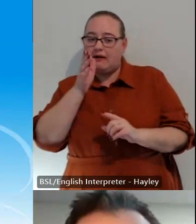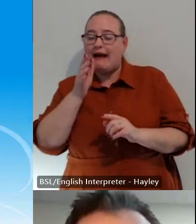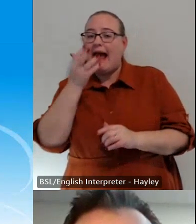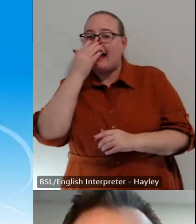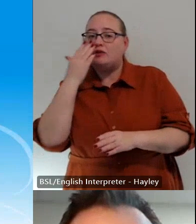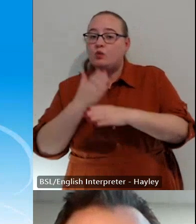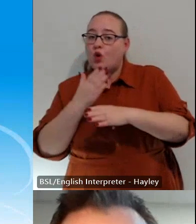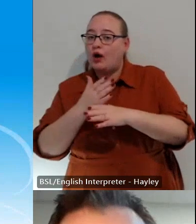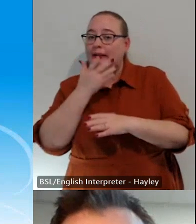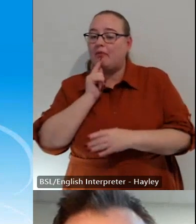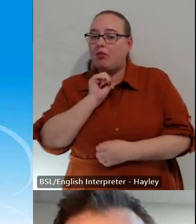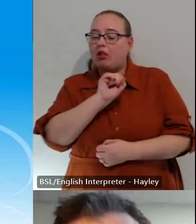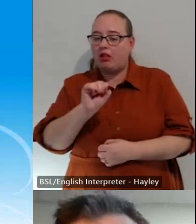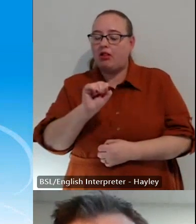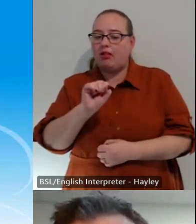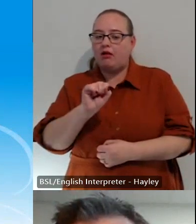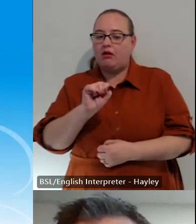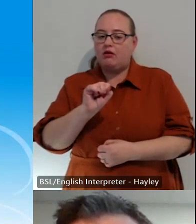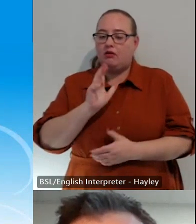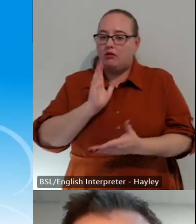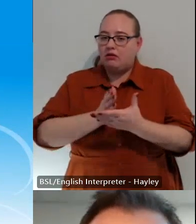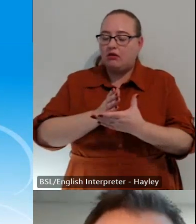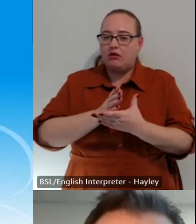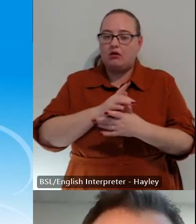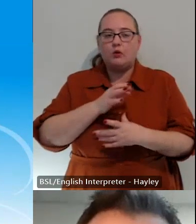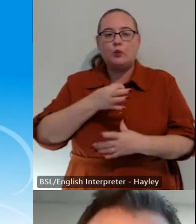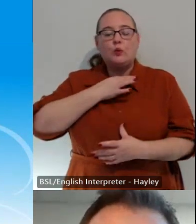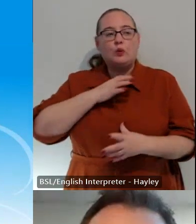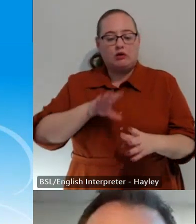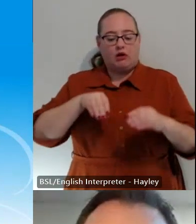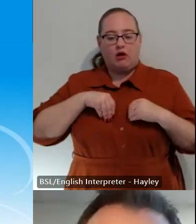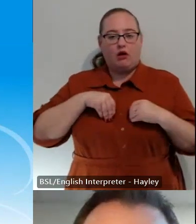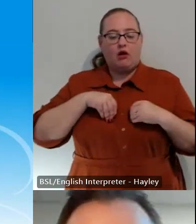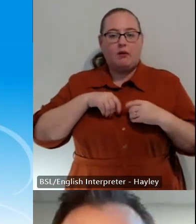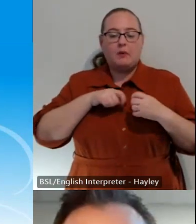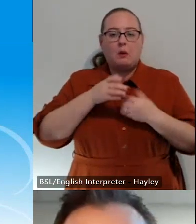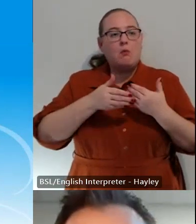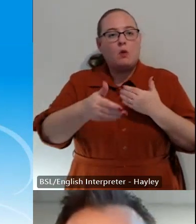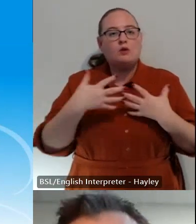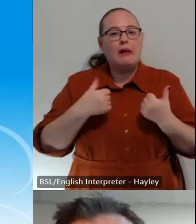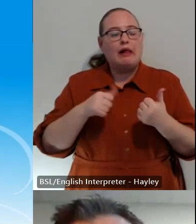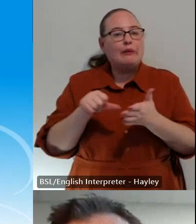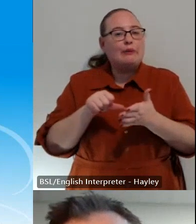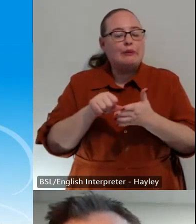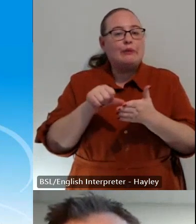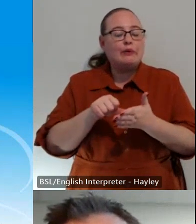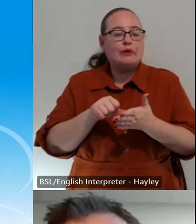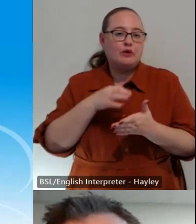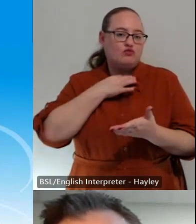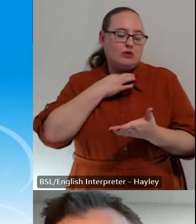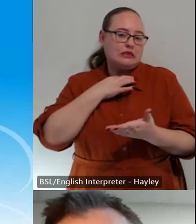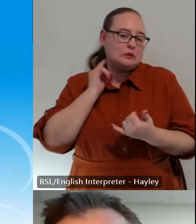talking about here really does put people at risk of running into these long-term health problems. And again, it's not something that's being mitigated by